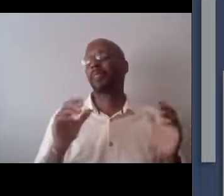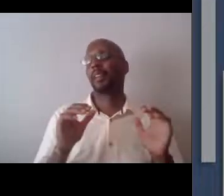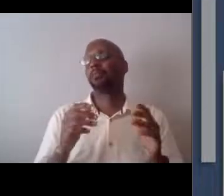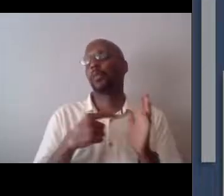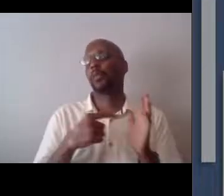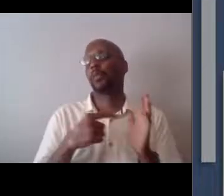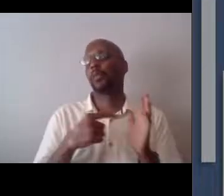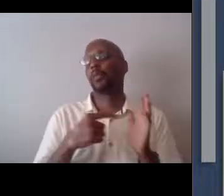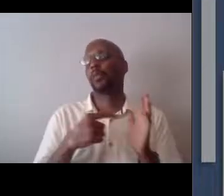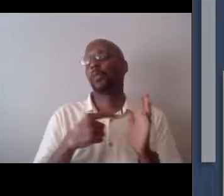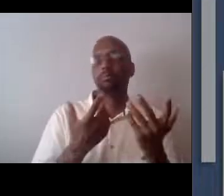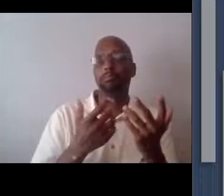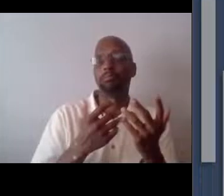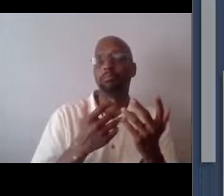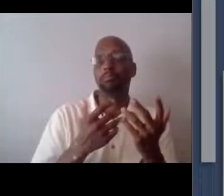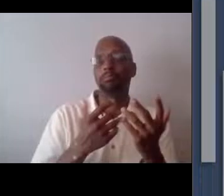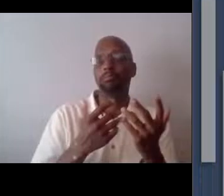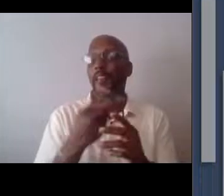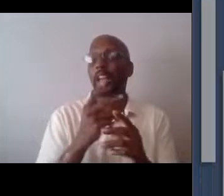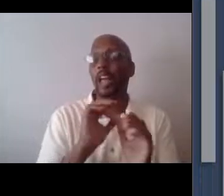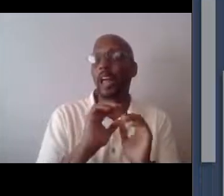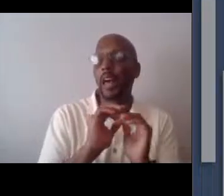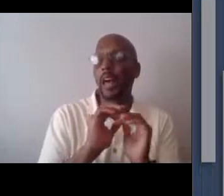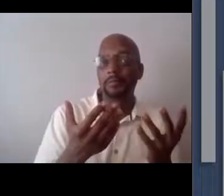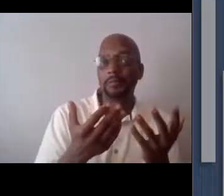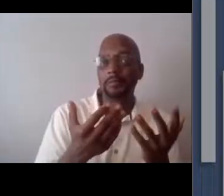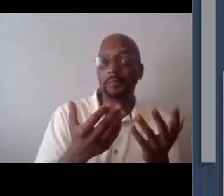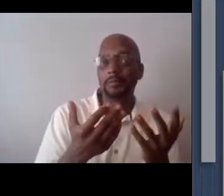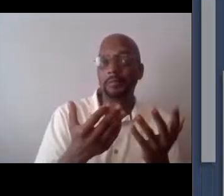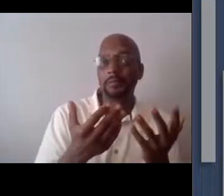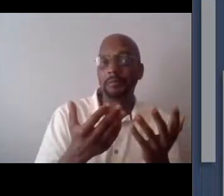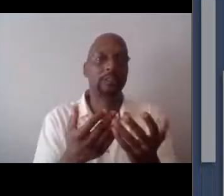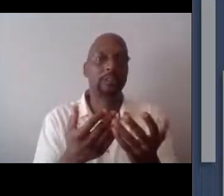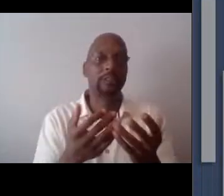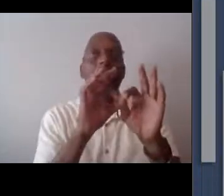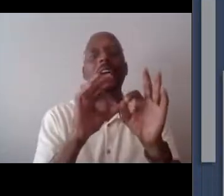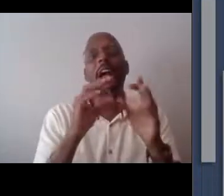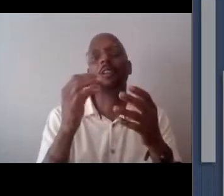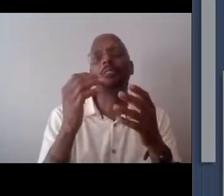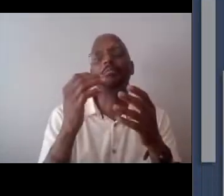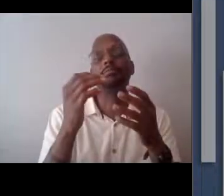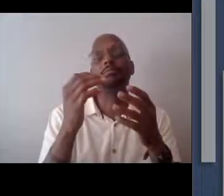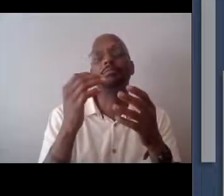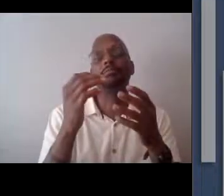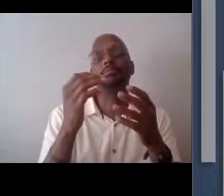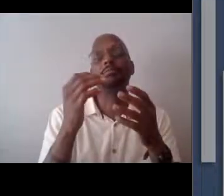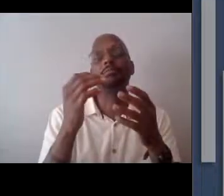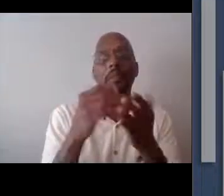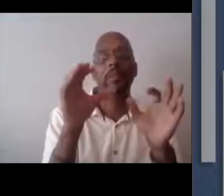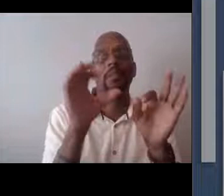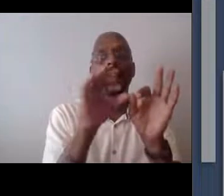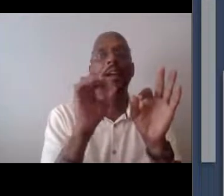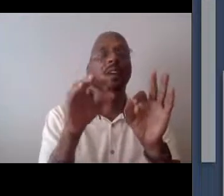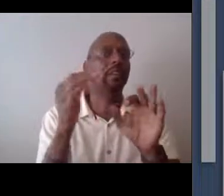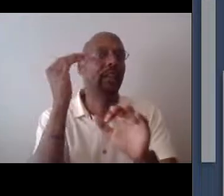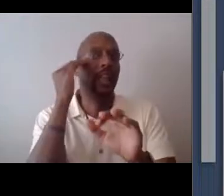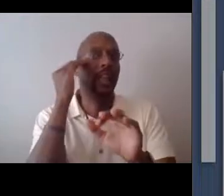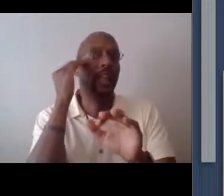to capture the value of community knowledge around transportation